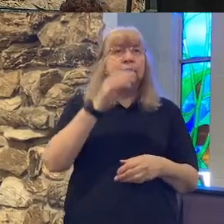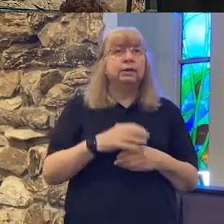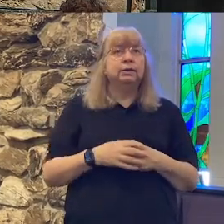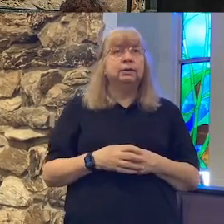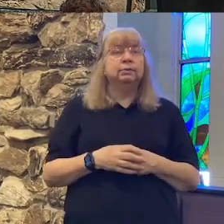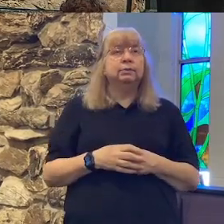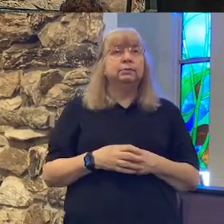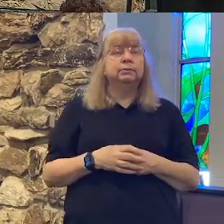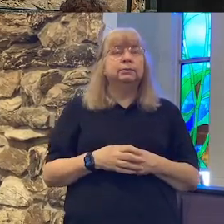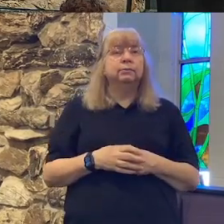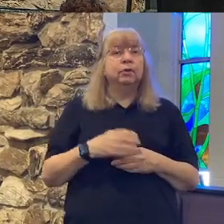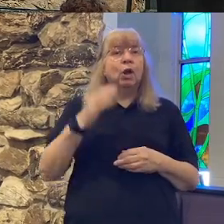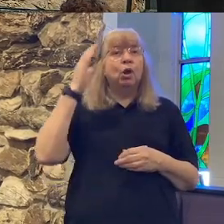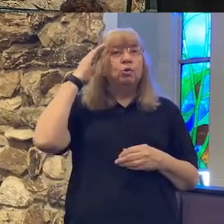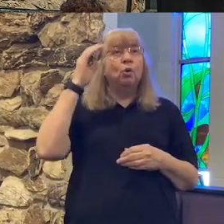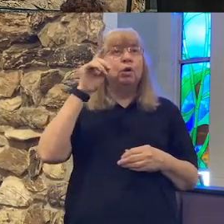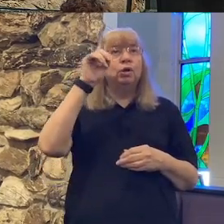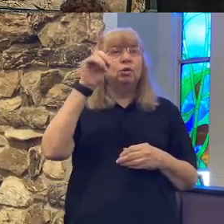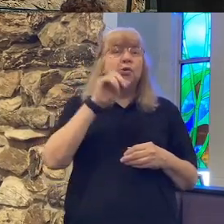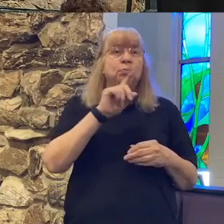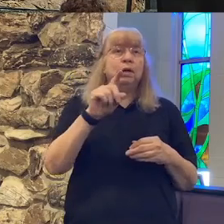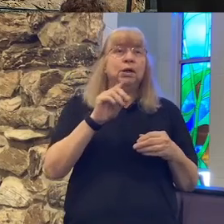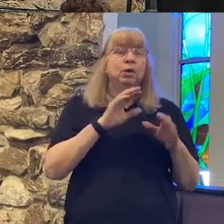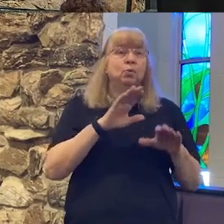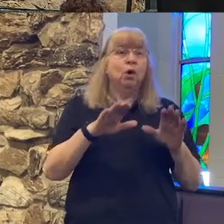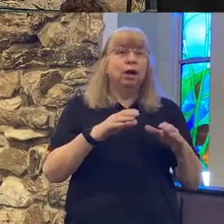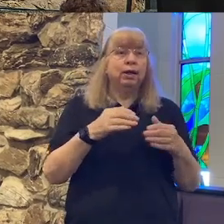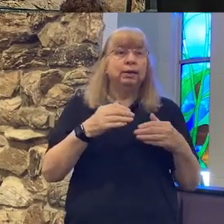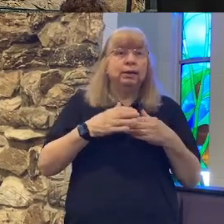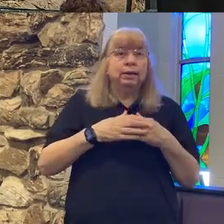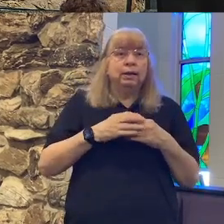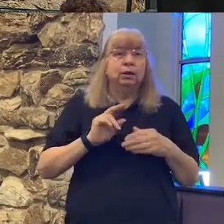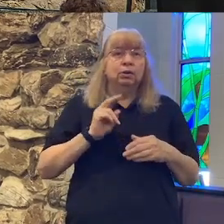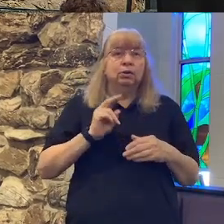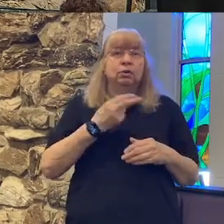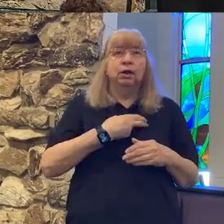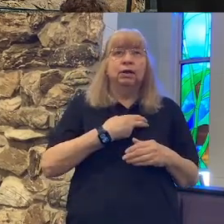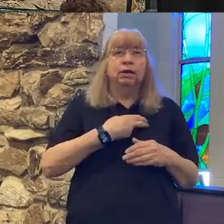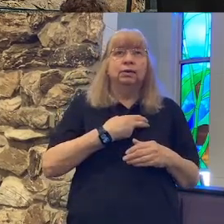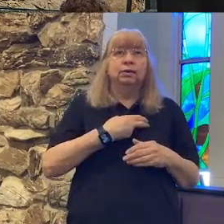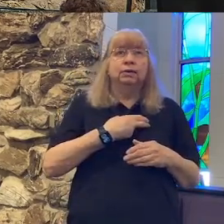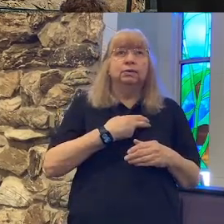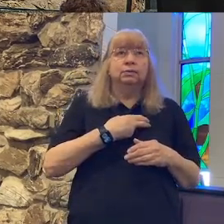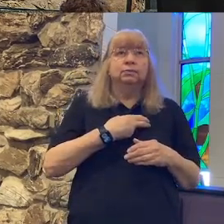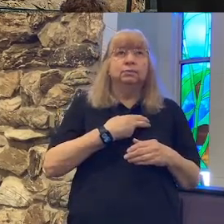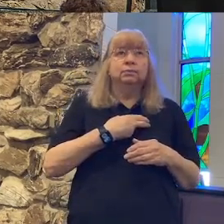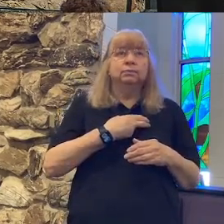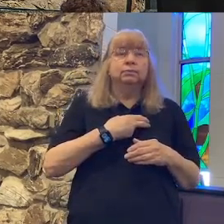knowing that you will be walking alongside us,